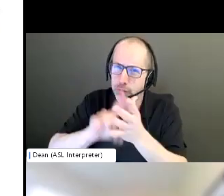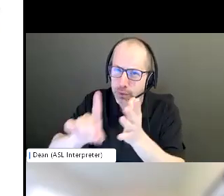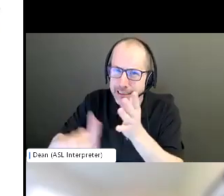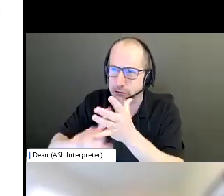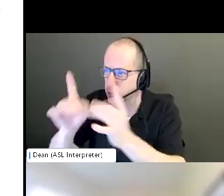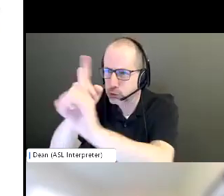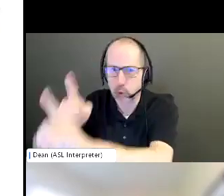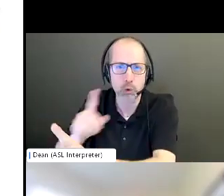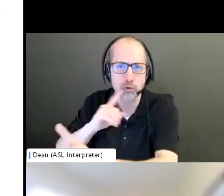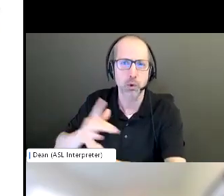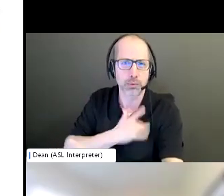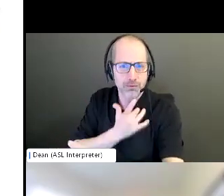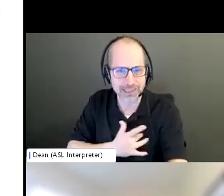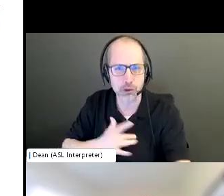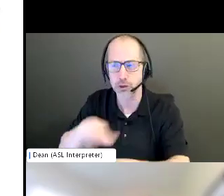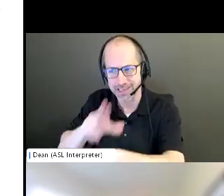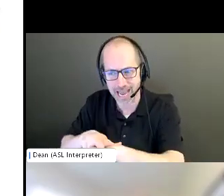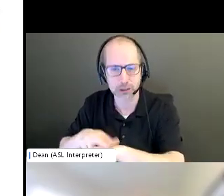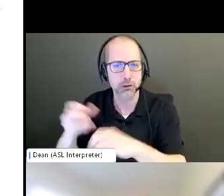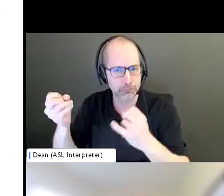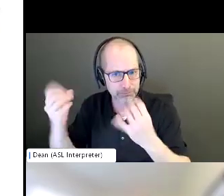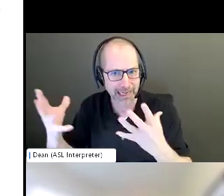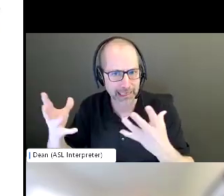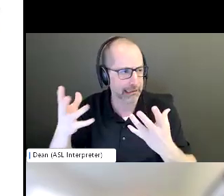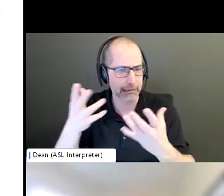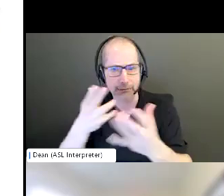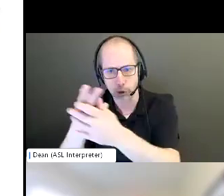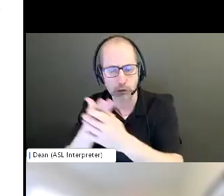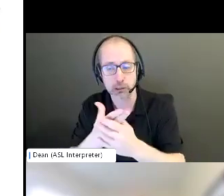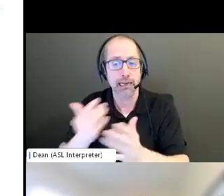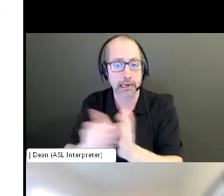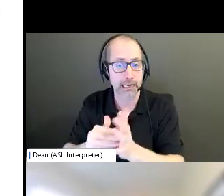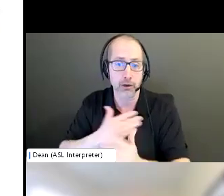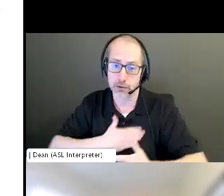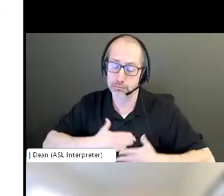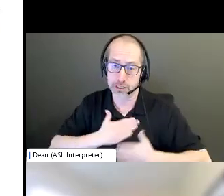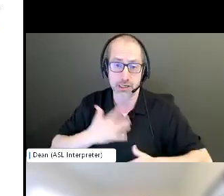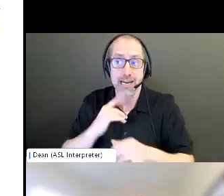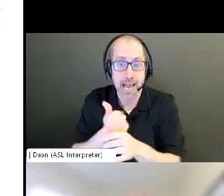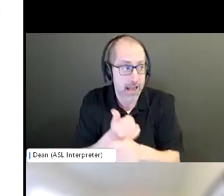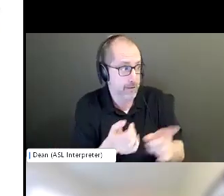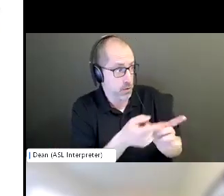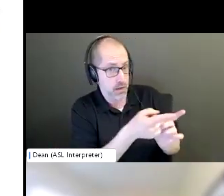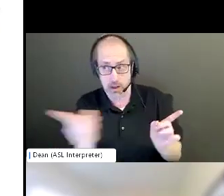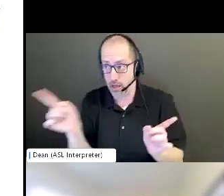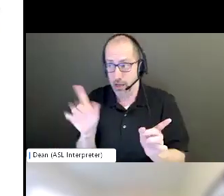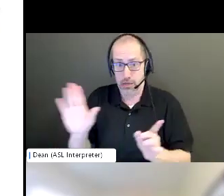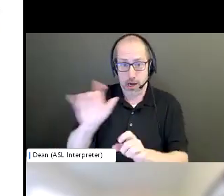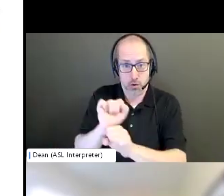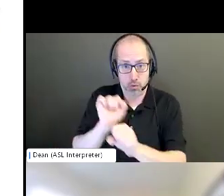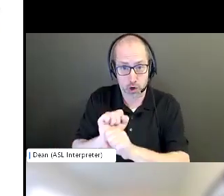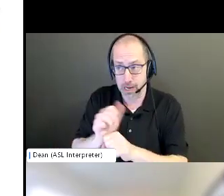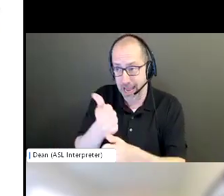and nationally. So again, we appreciate the work that everybody is doing and the opportunities to collaborate